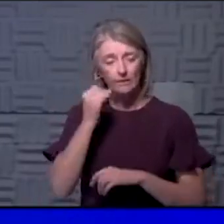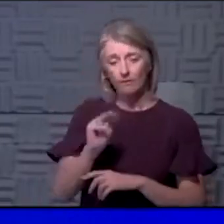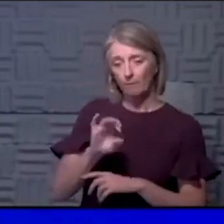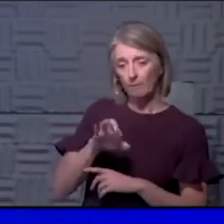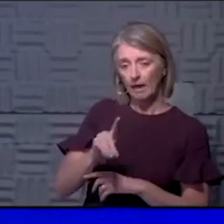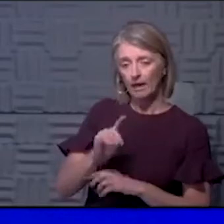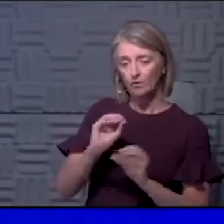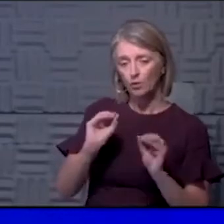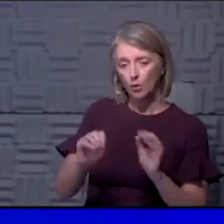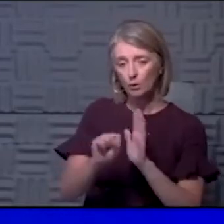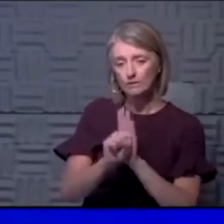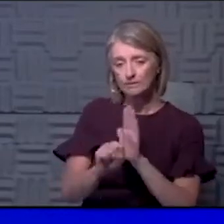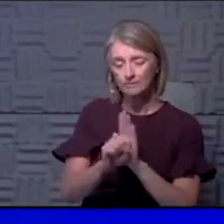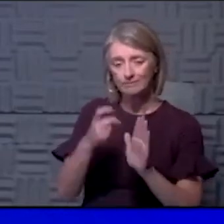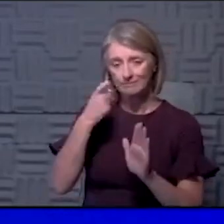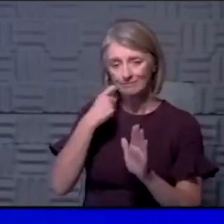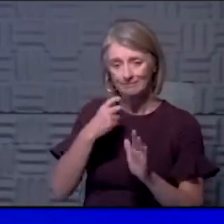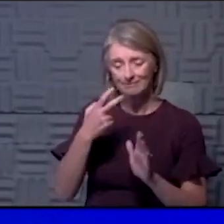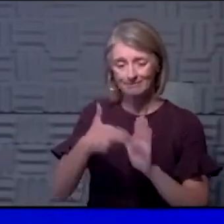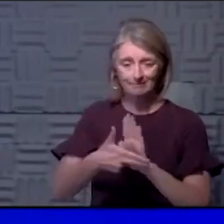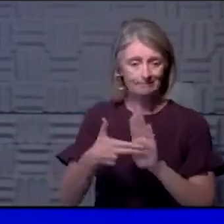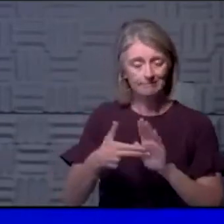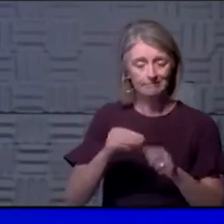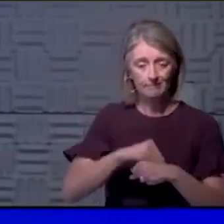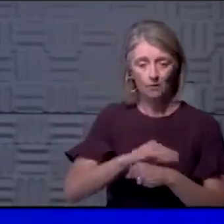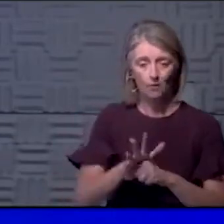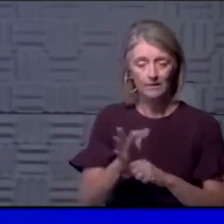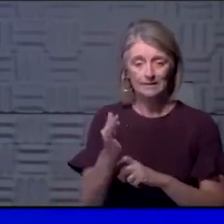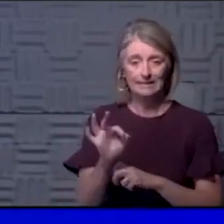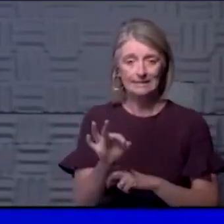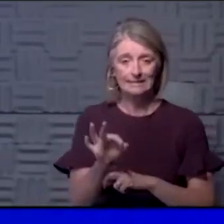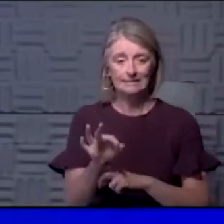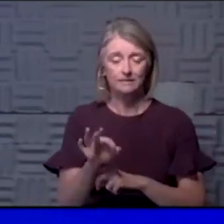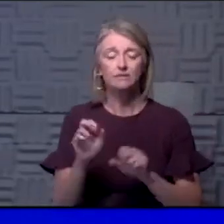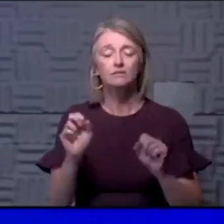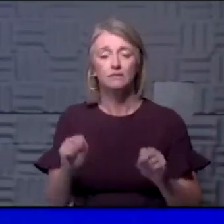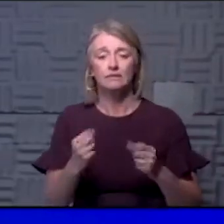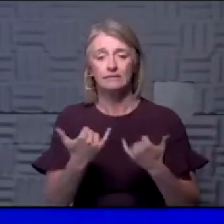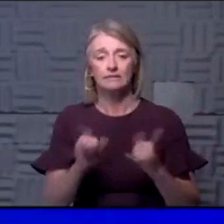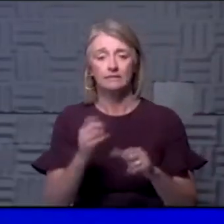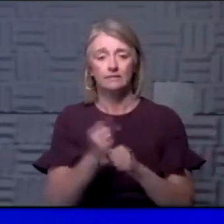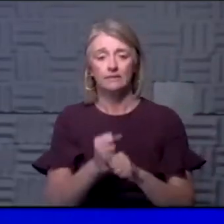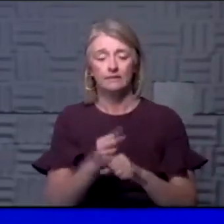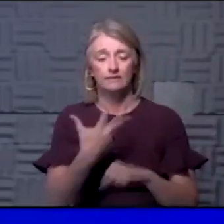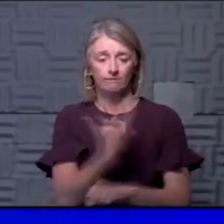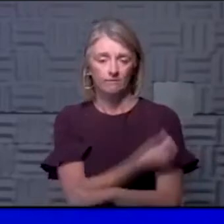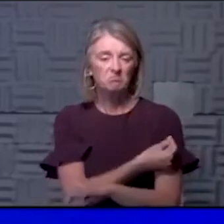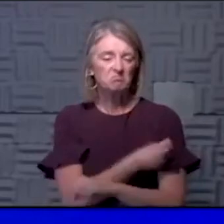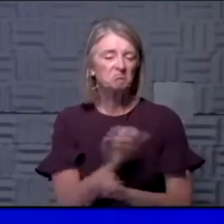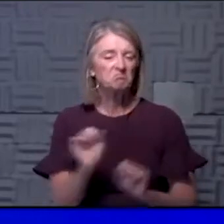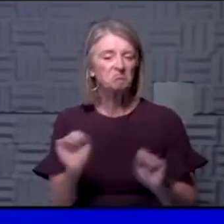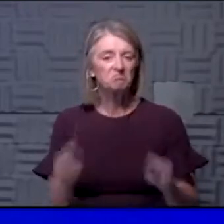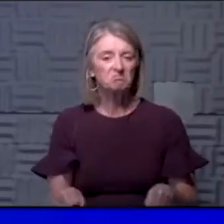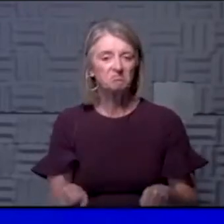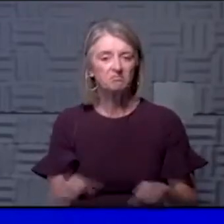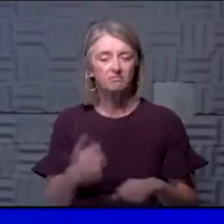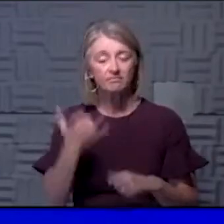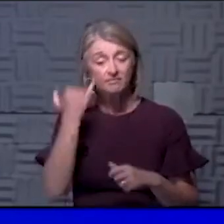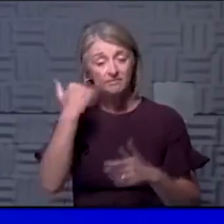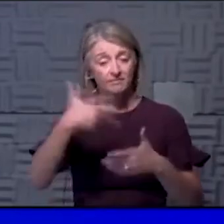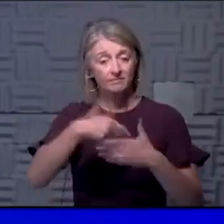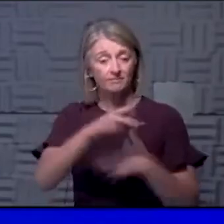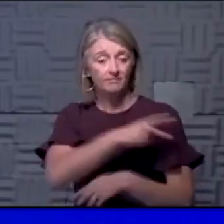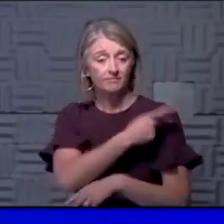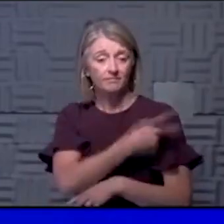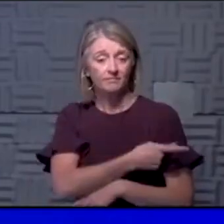or no symptoms and you just recently got diagnosed with COVID-19, you can probably still get that vaccination. If you're in the outpatient